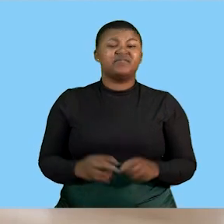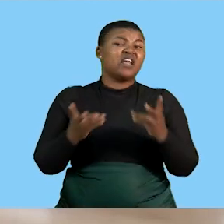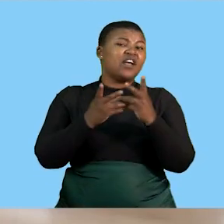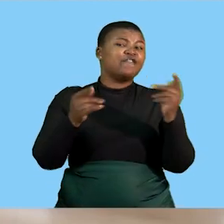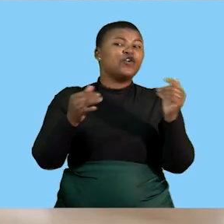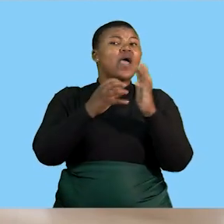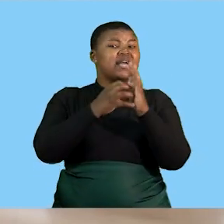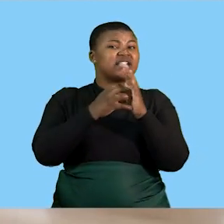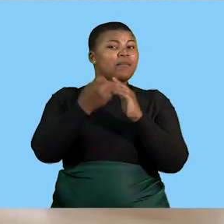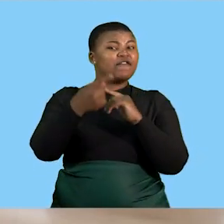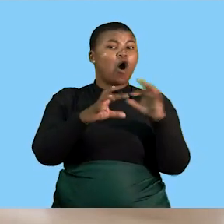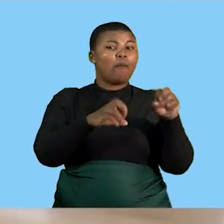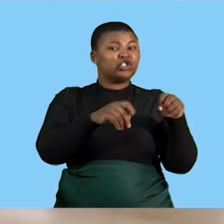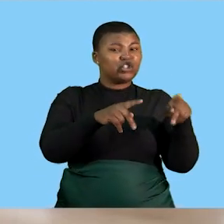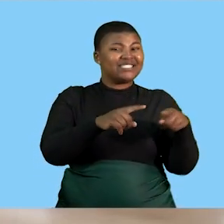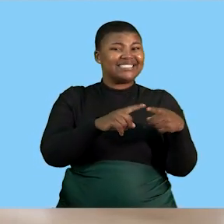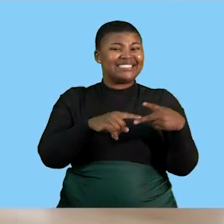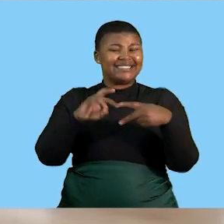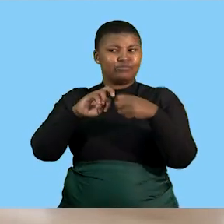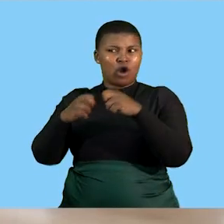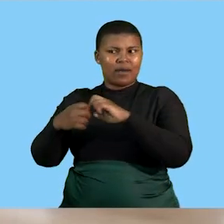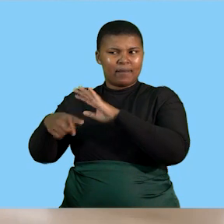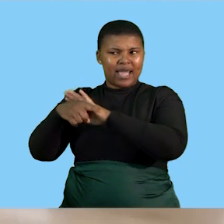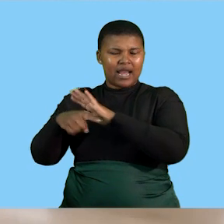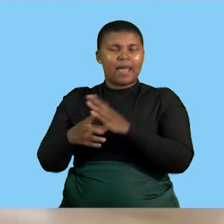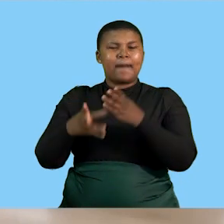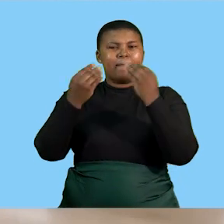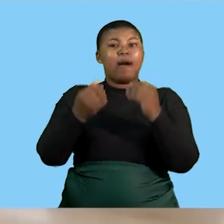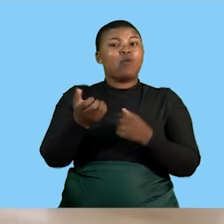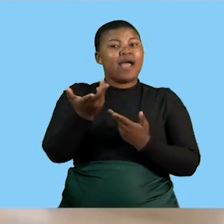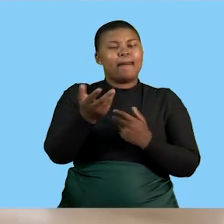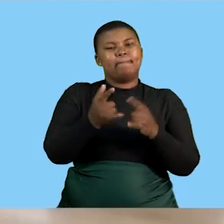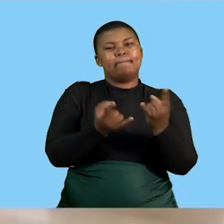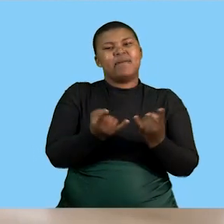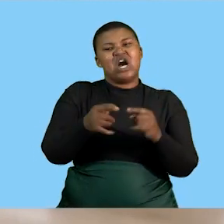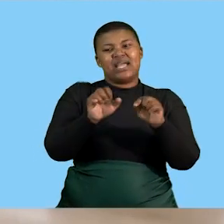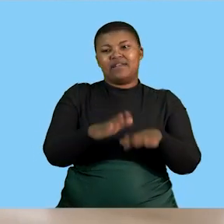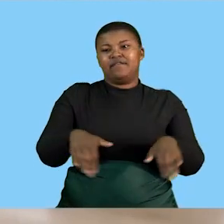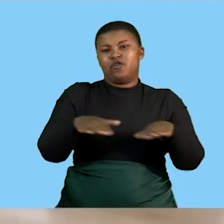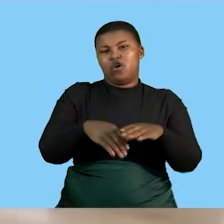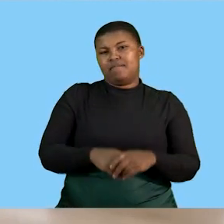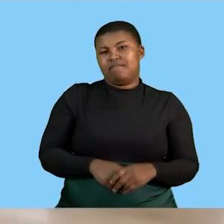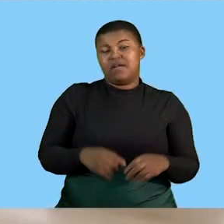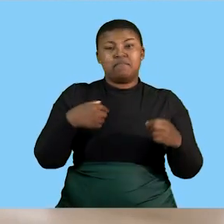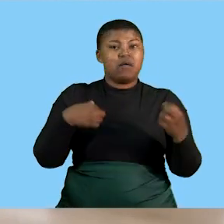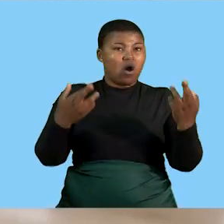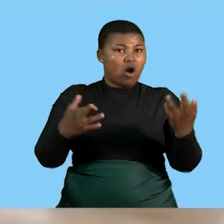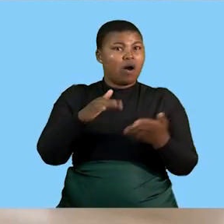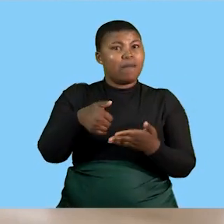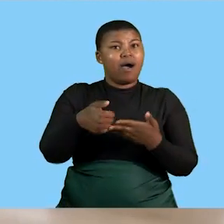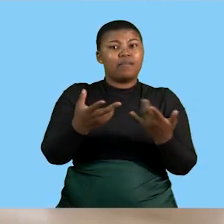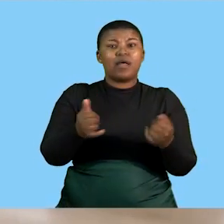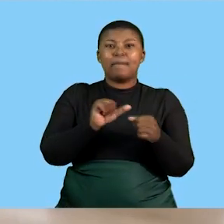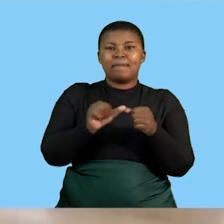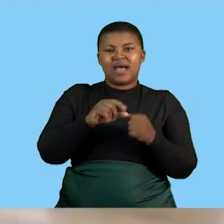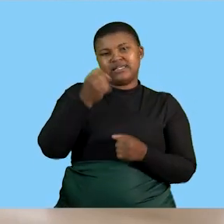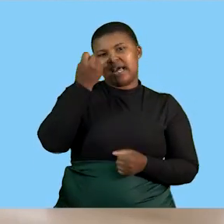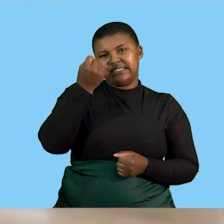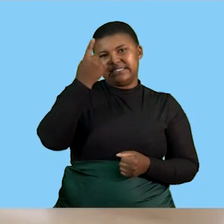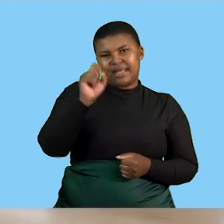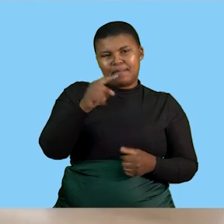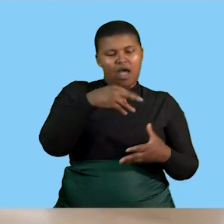needs to do is, of course, again, they need to constantly identify threats in the external